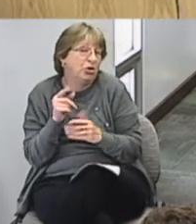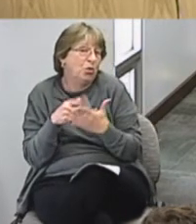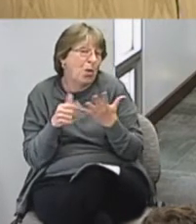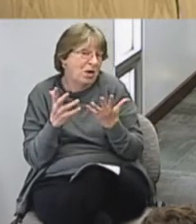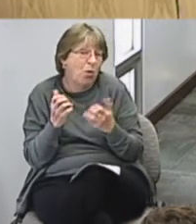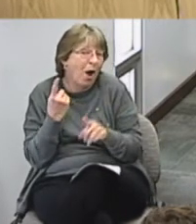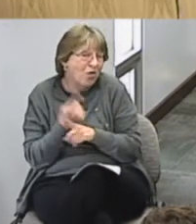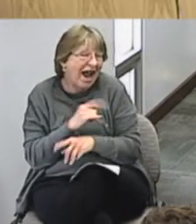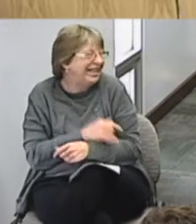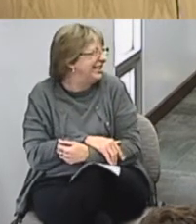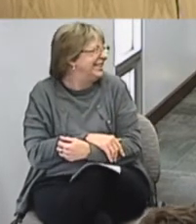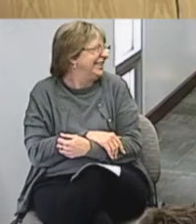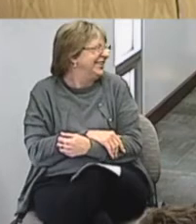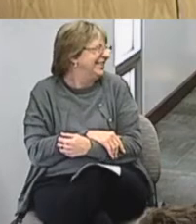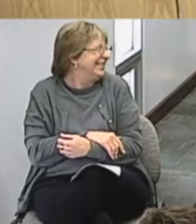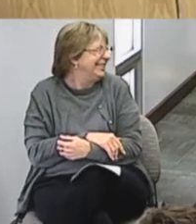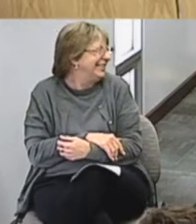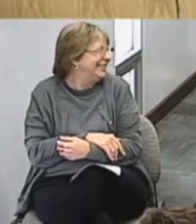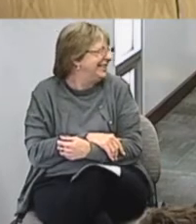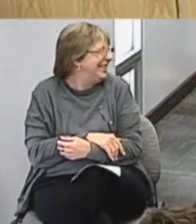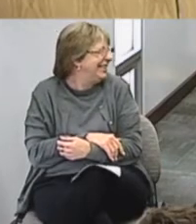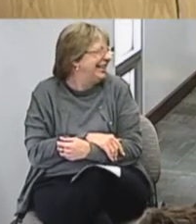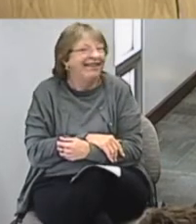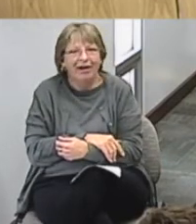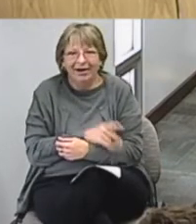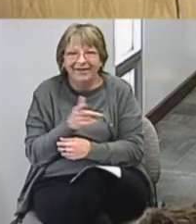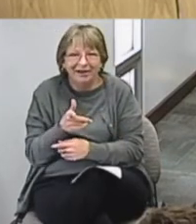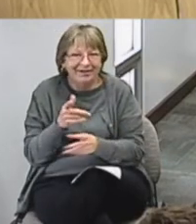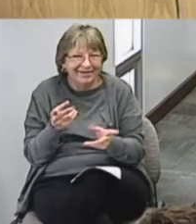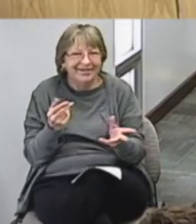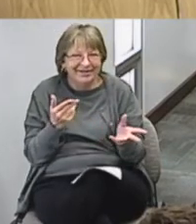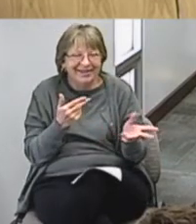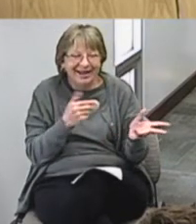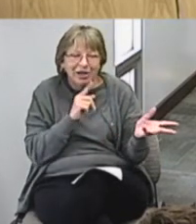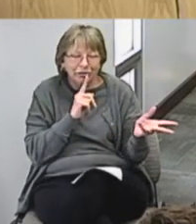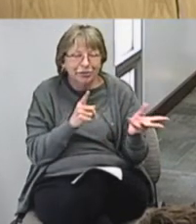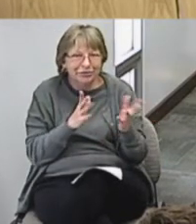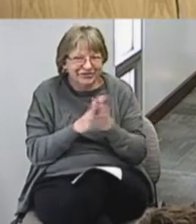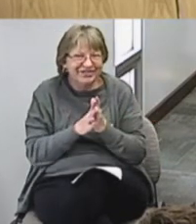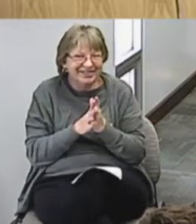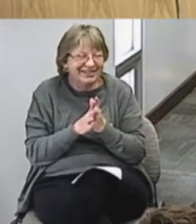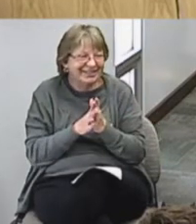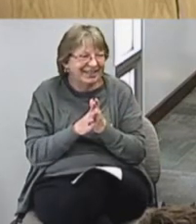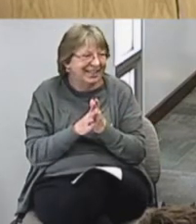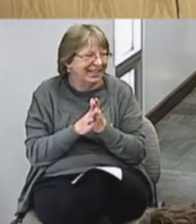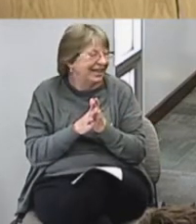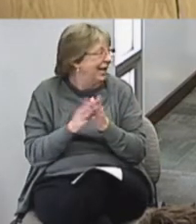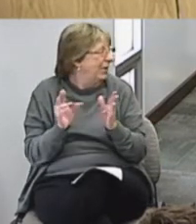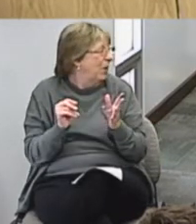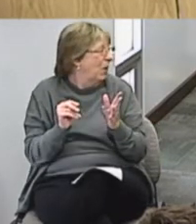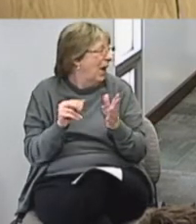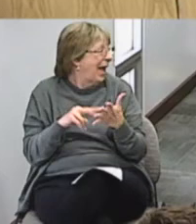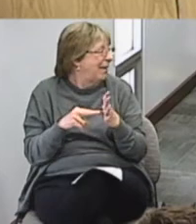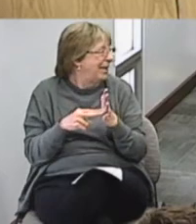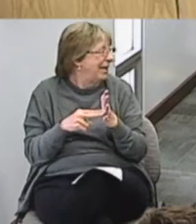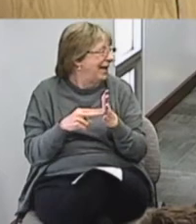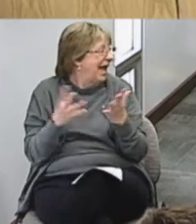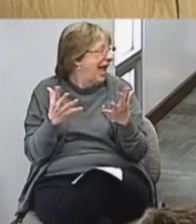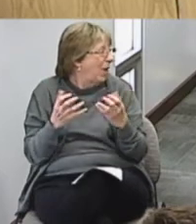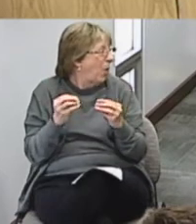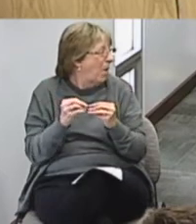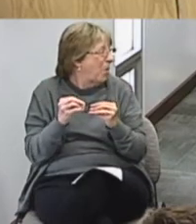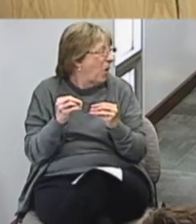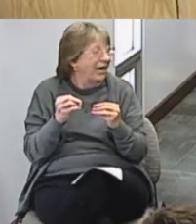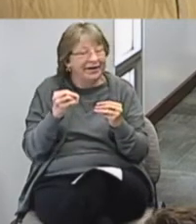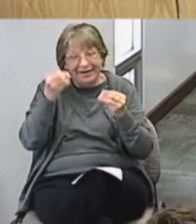is true. There's a fine line between, by committee or just making a decision too. So. No, but I mean, I definitely want more input. I